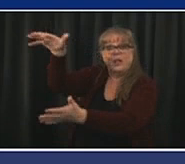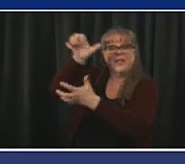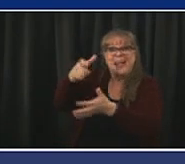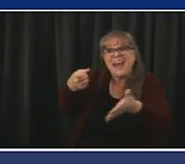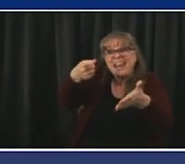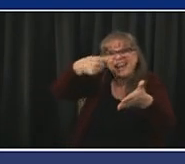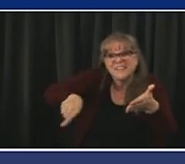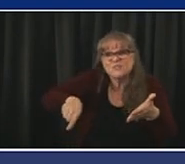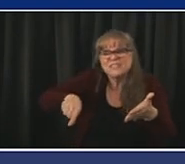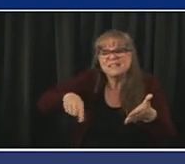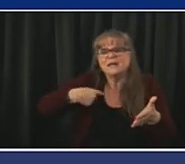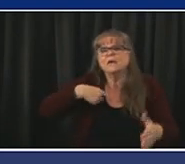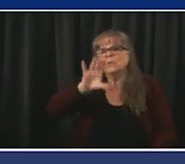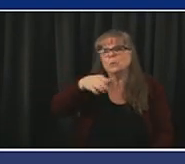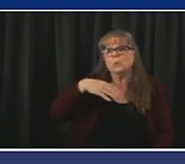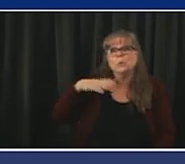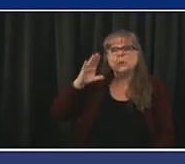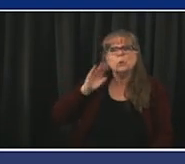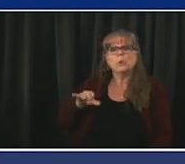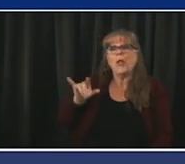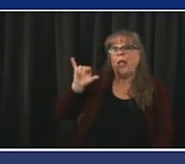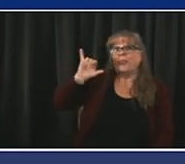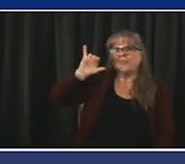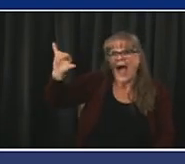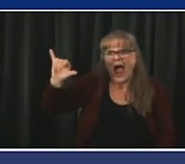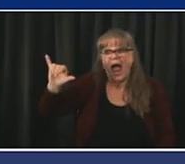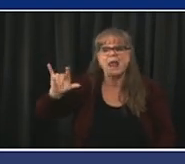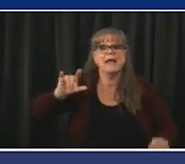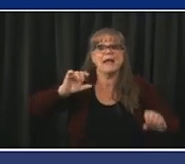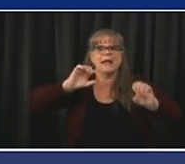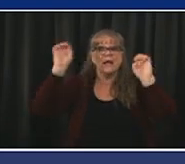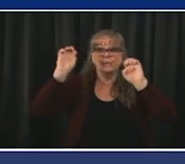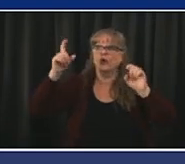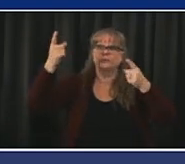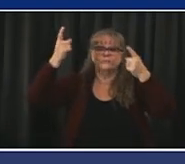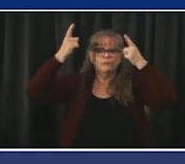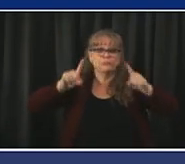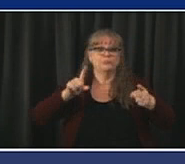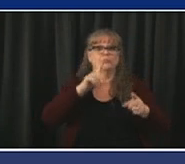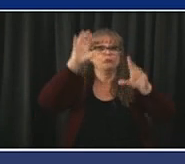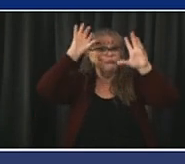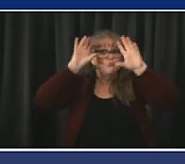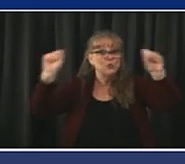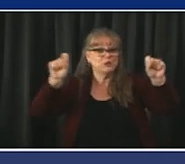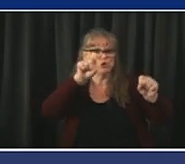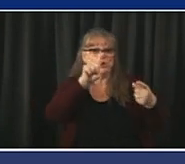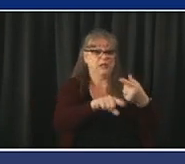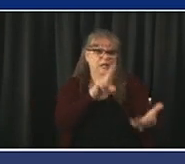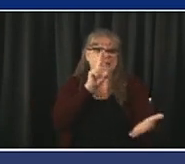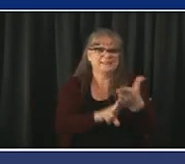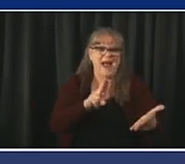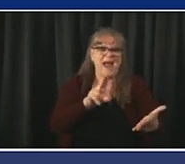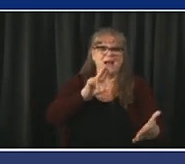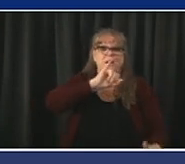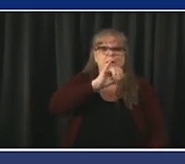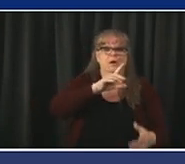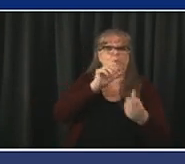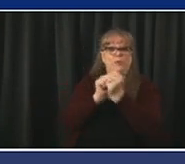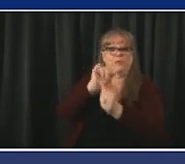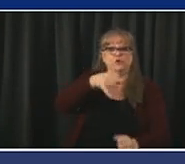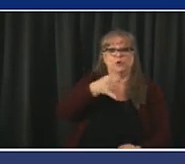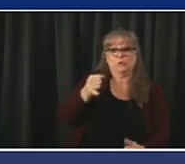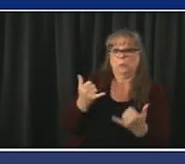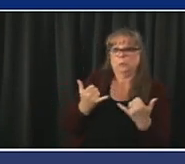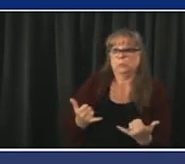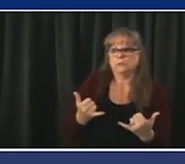be approved today. We're waiting on the advisory committee on immunization practices to put out their guidance. We'll probably get